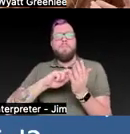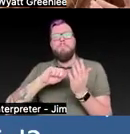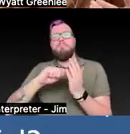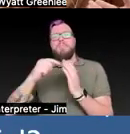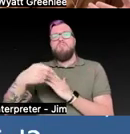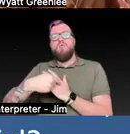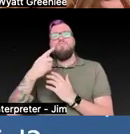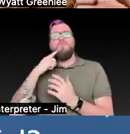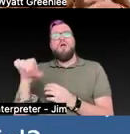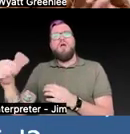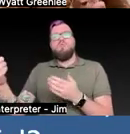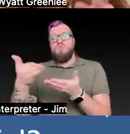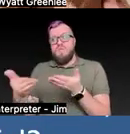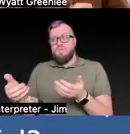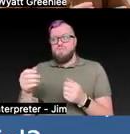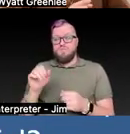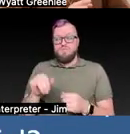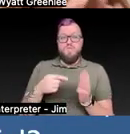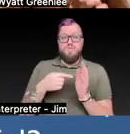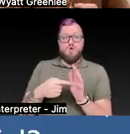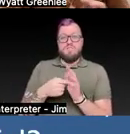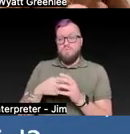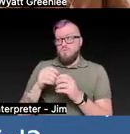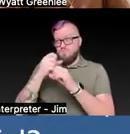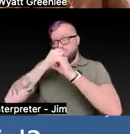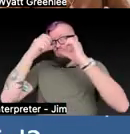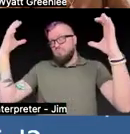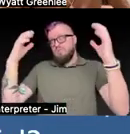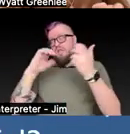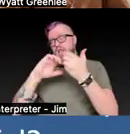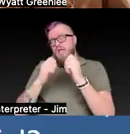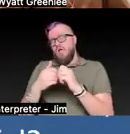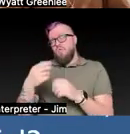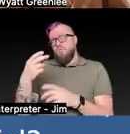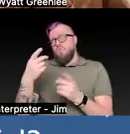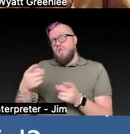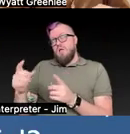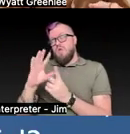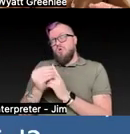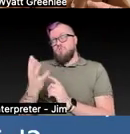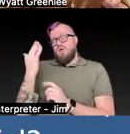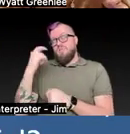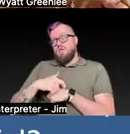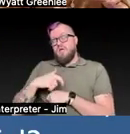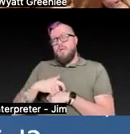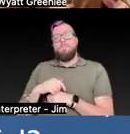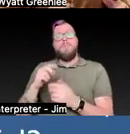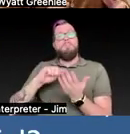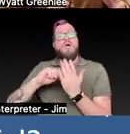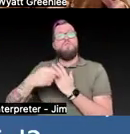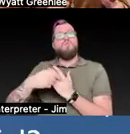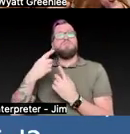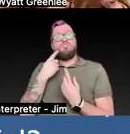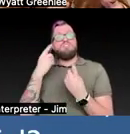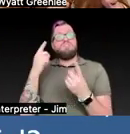Metaphors are a great way for historians to think about what matters in a culture at a time, because metaphors only work if